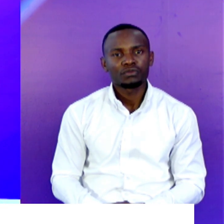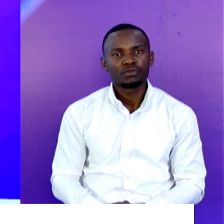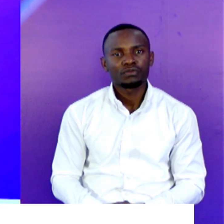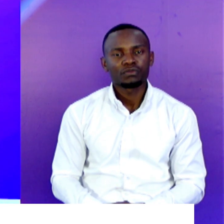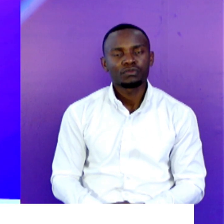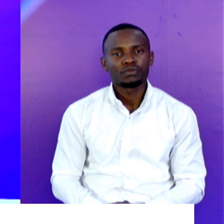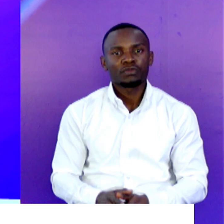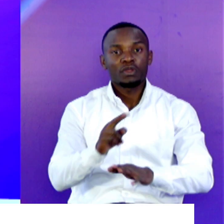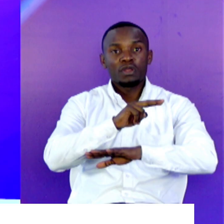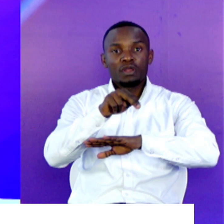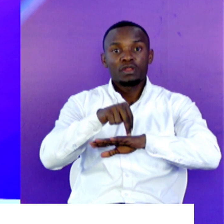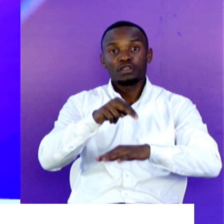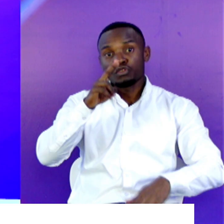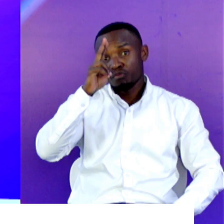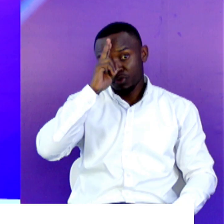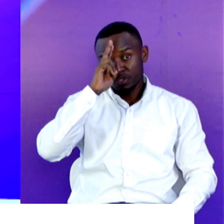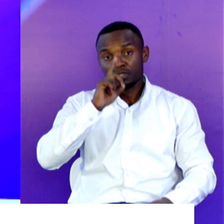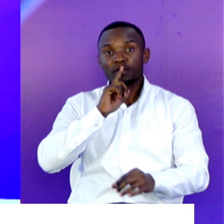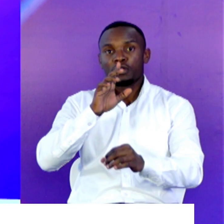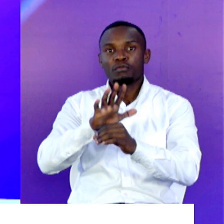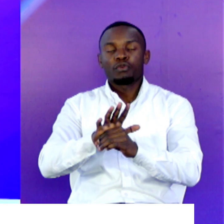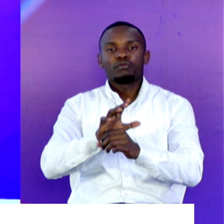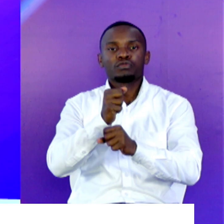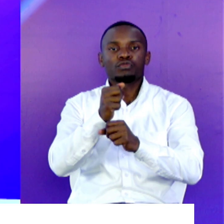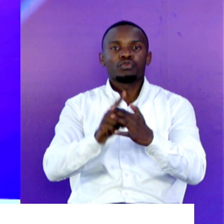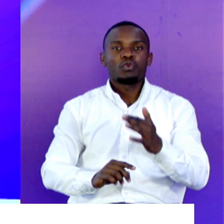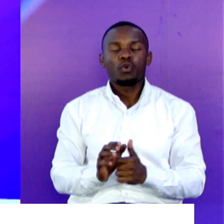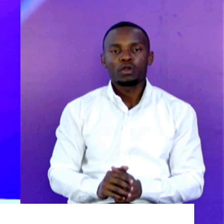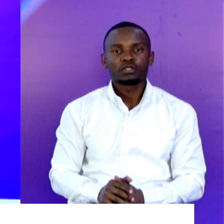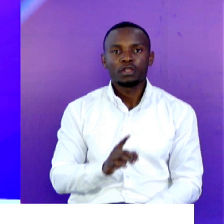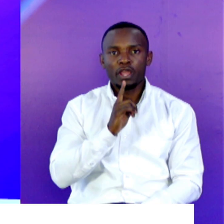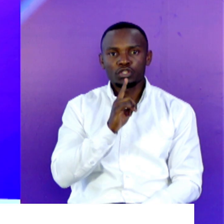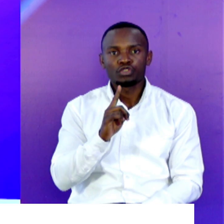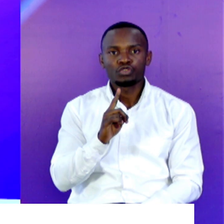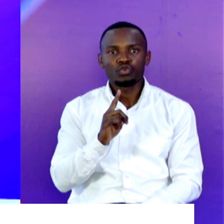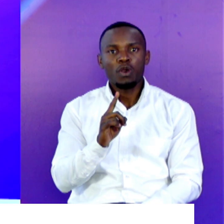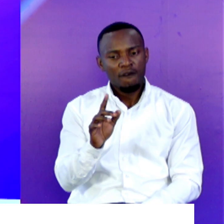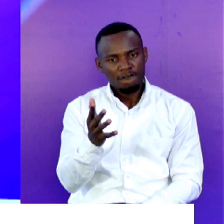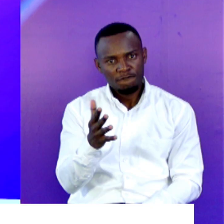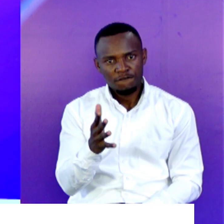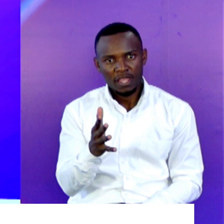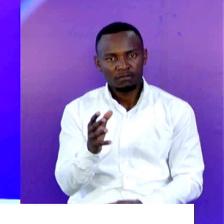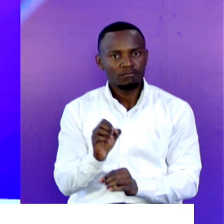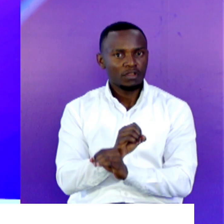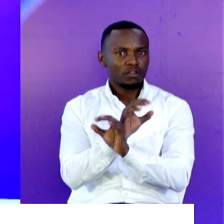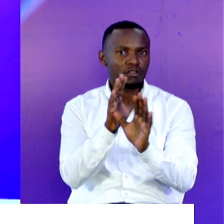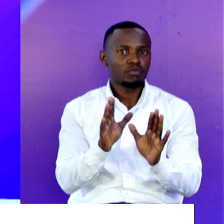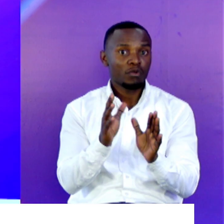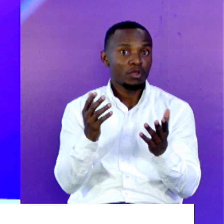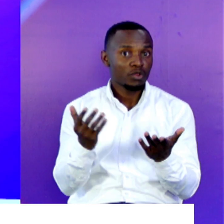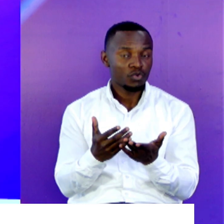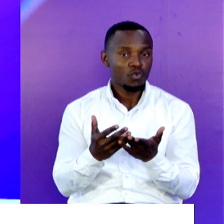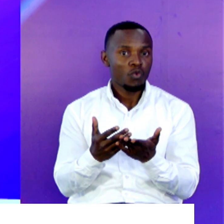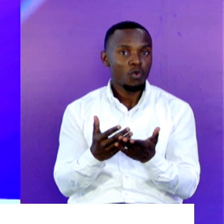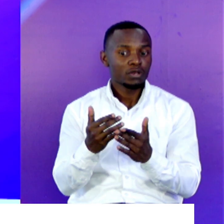the National Police has pledged to ensure fairness and transparency in its upcoming